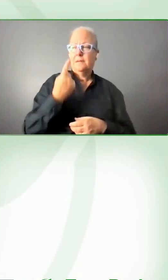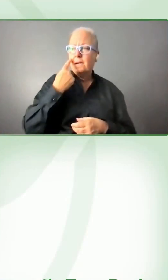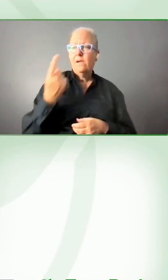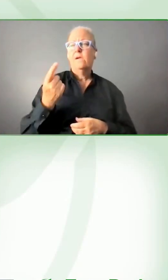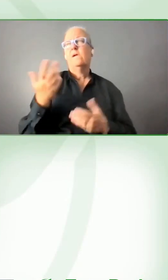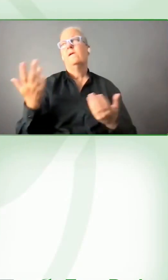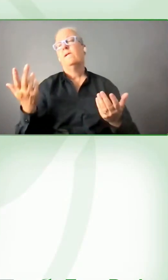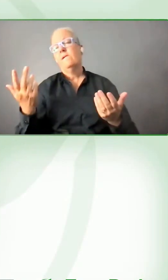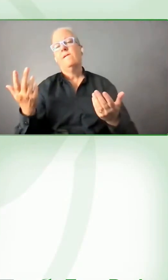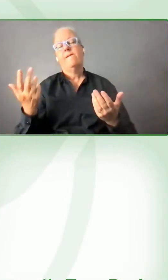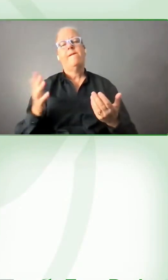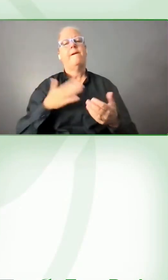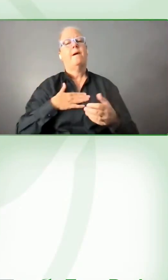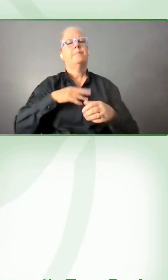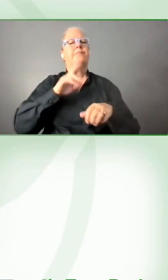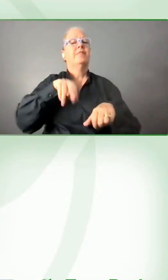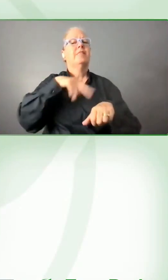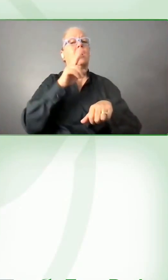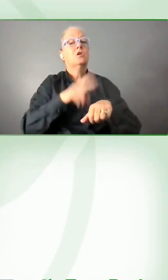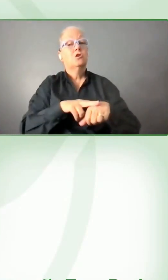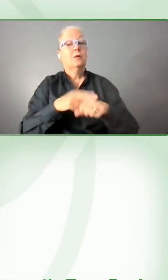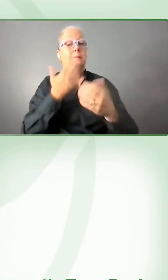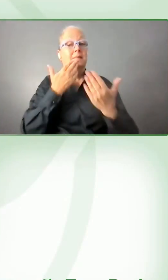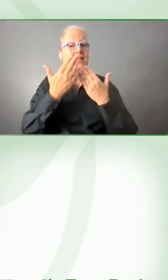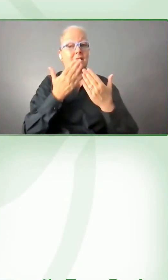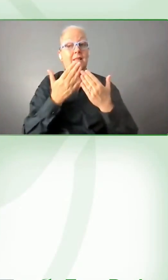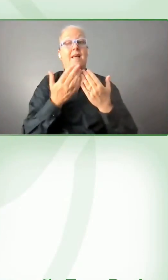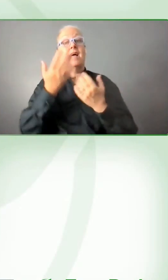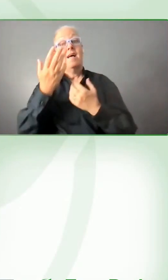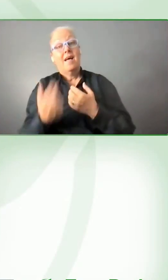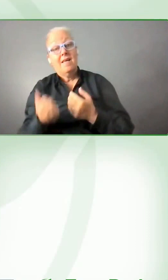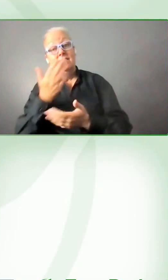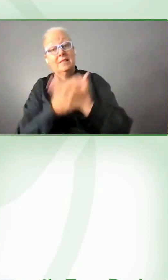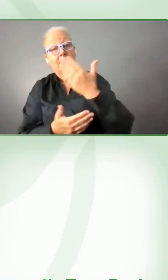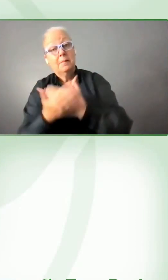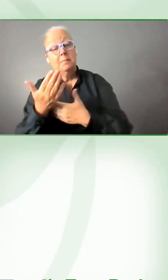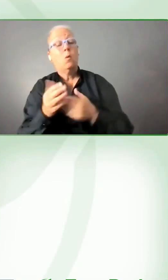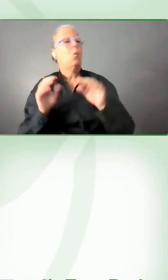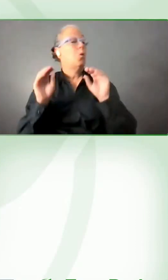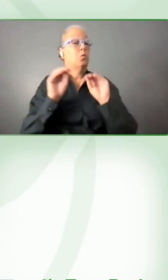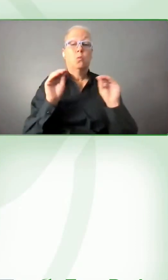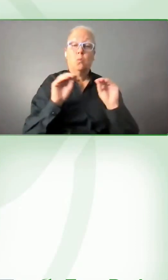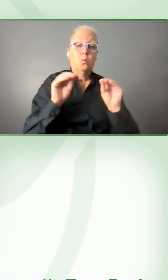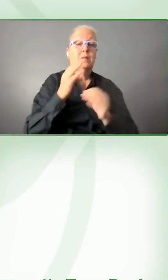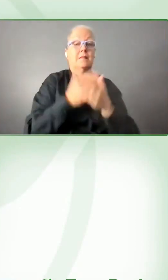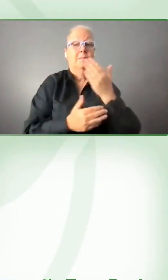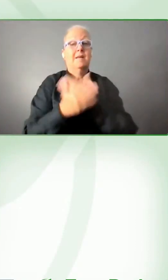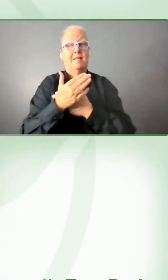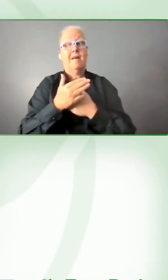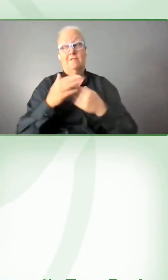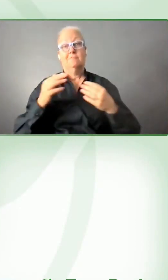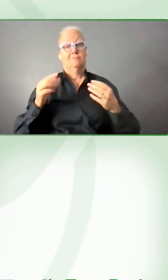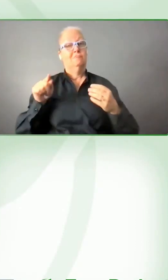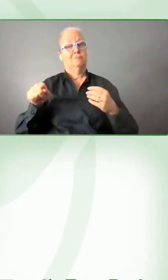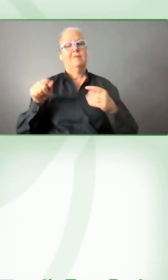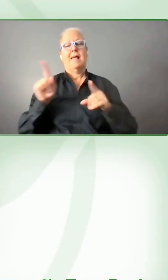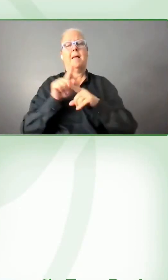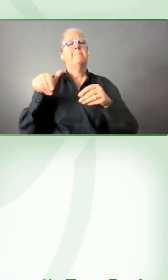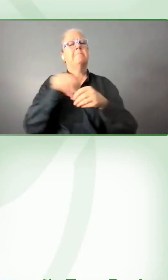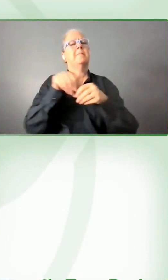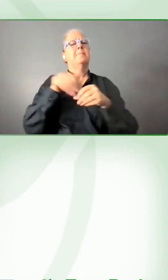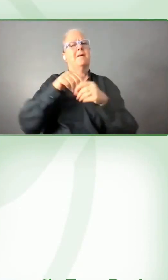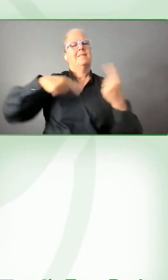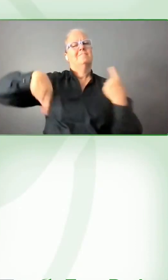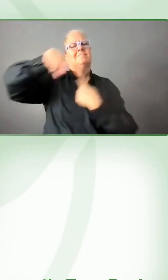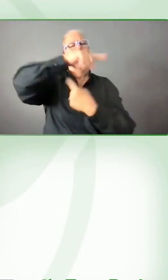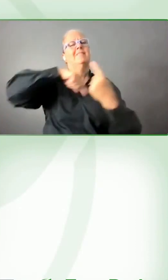of young people with and without disabilities that belong to this network, the young network in